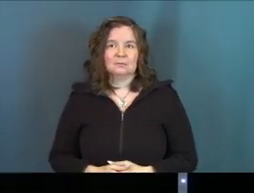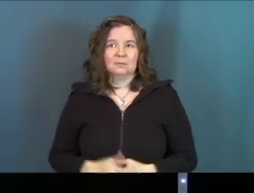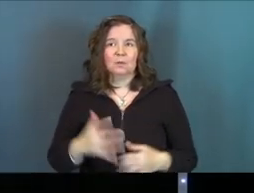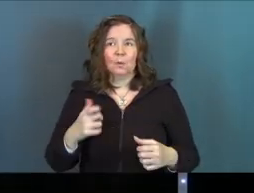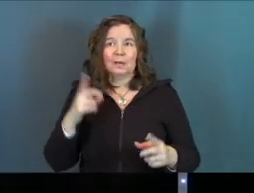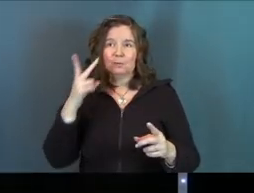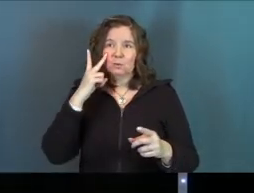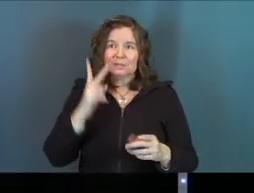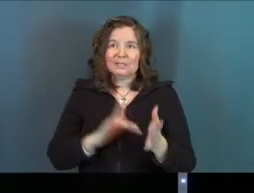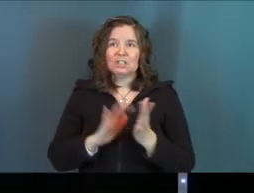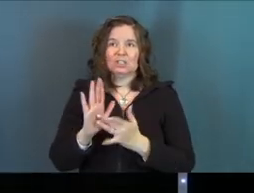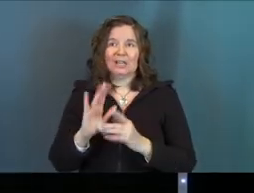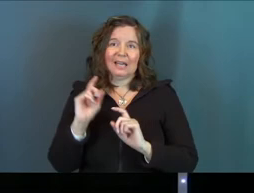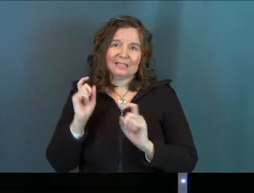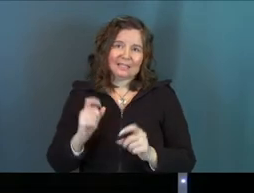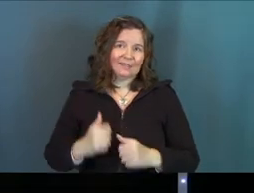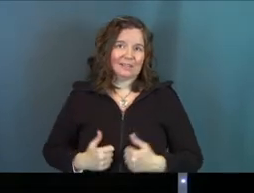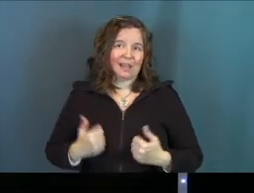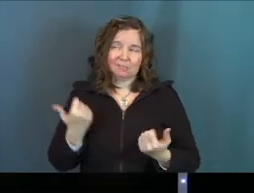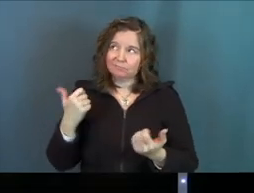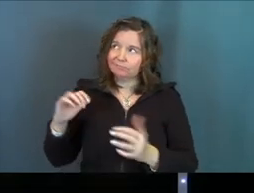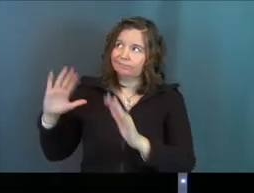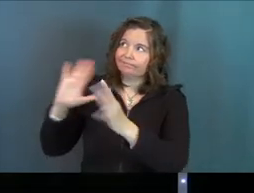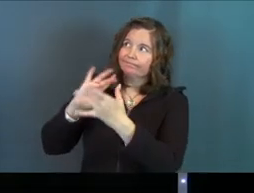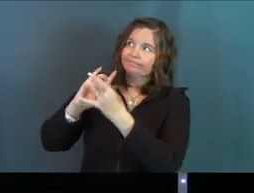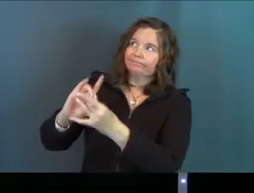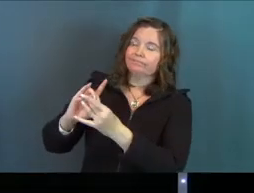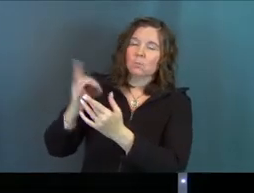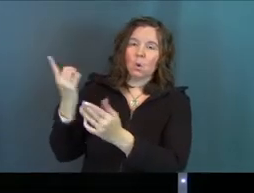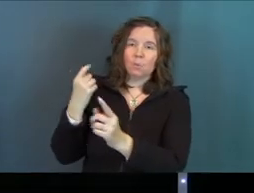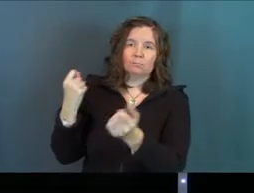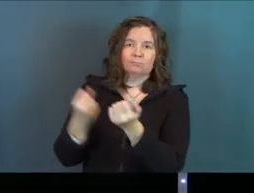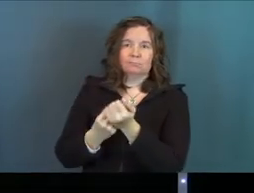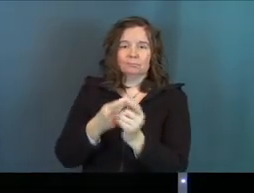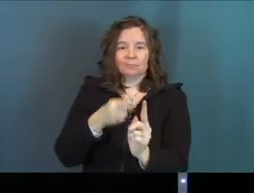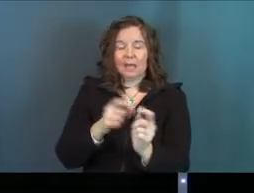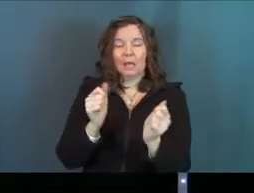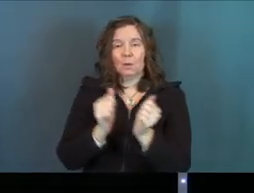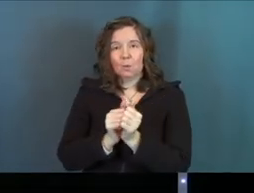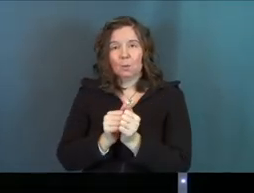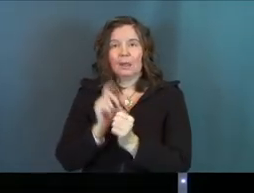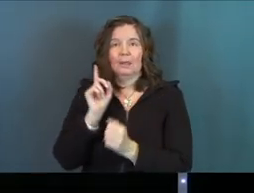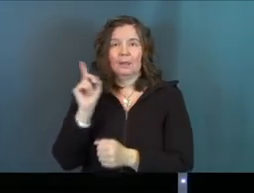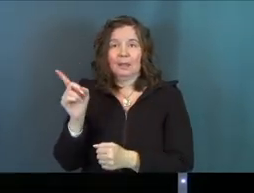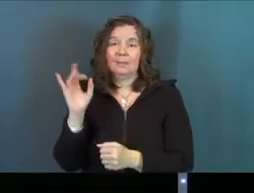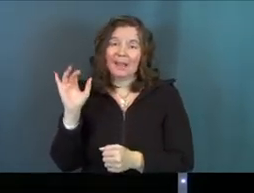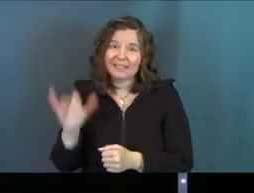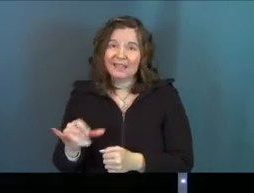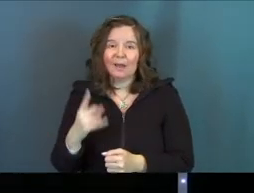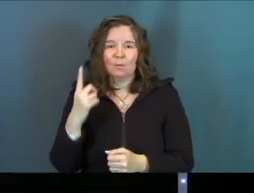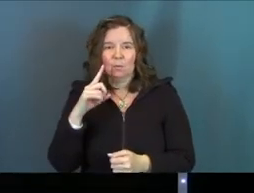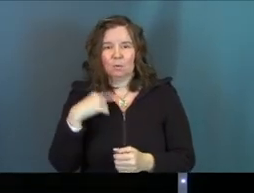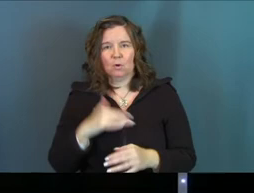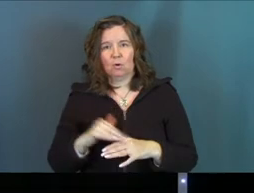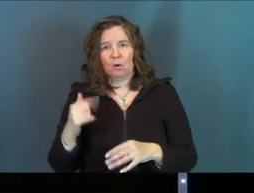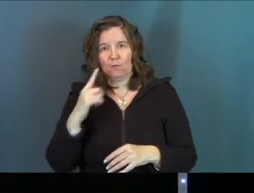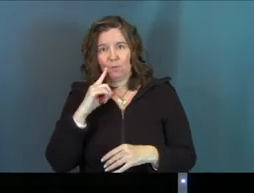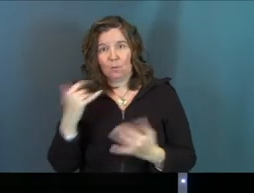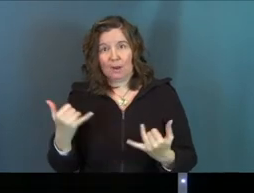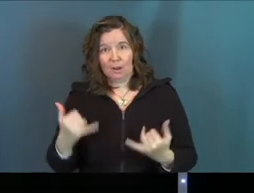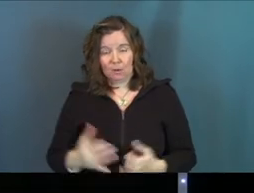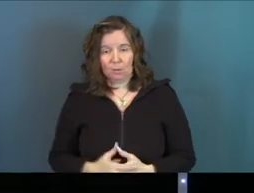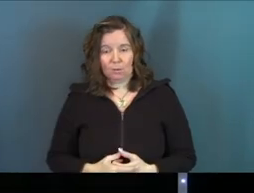We wanted him to see Jesus and to give his life to him, to know that he is always there for him and with him. That's what we're called to do right